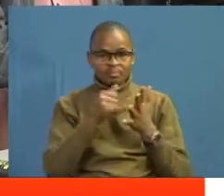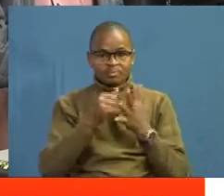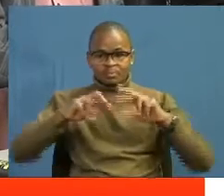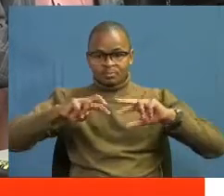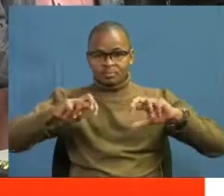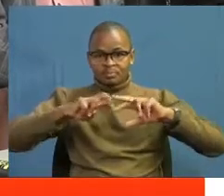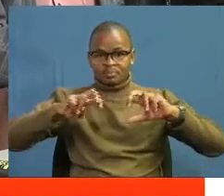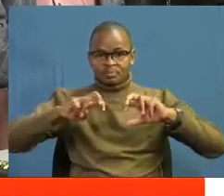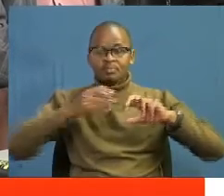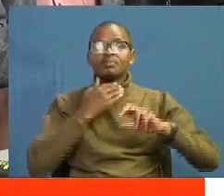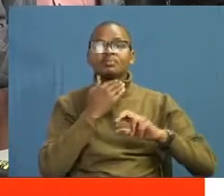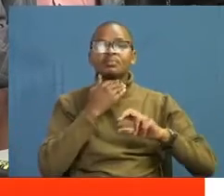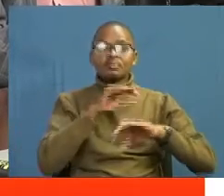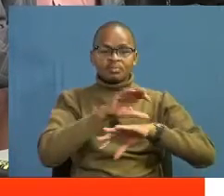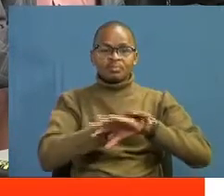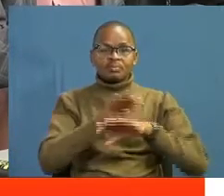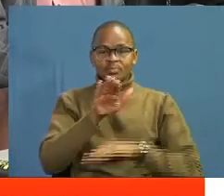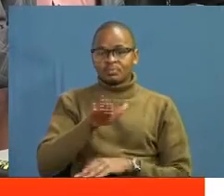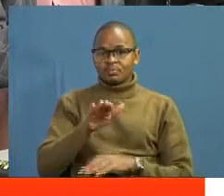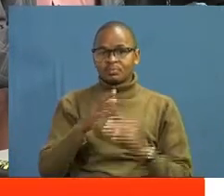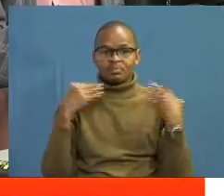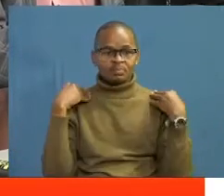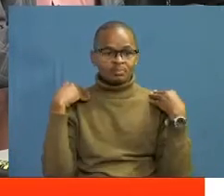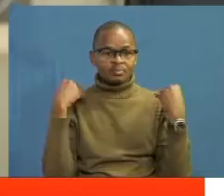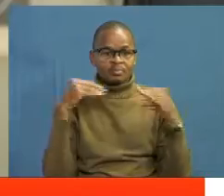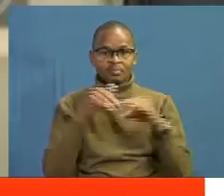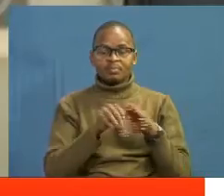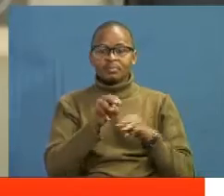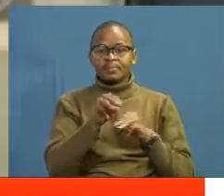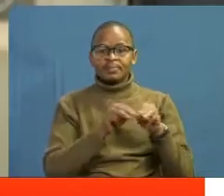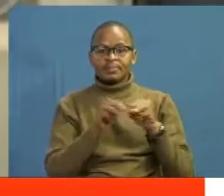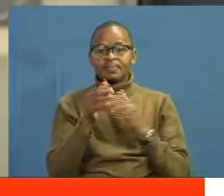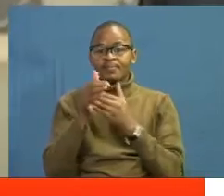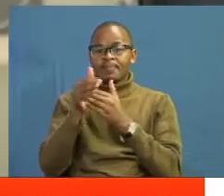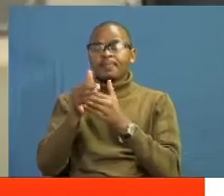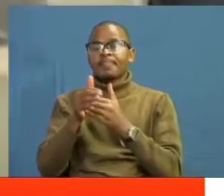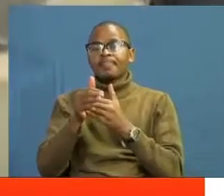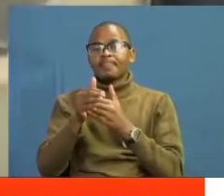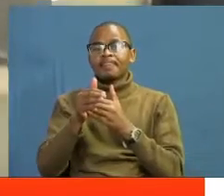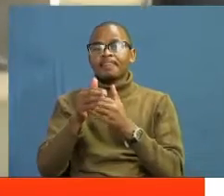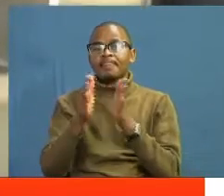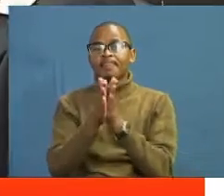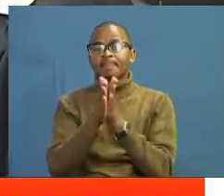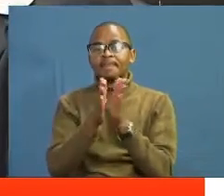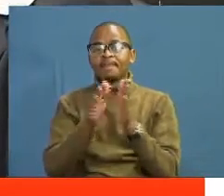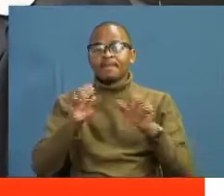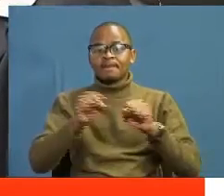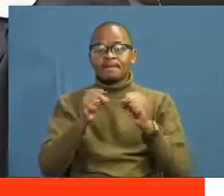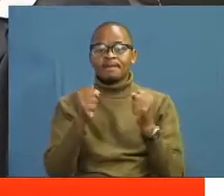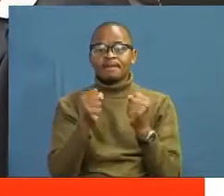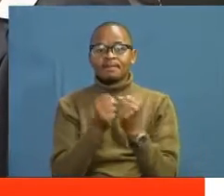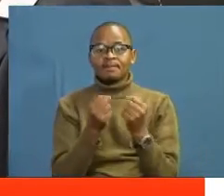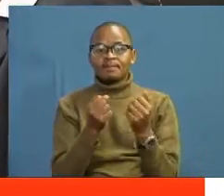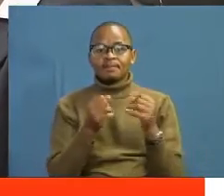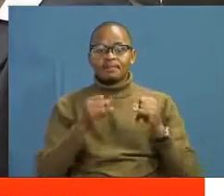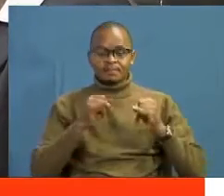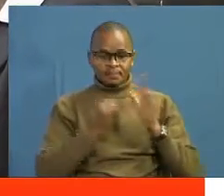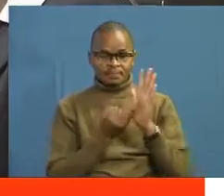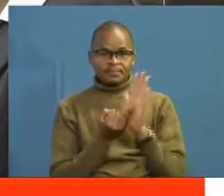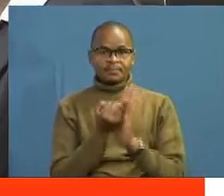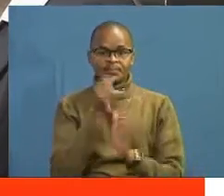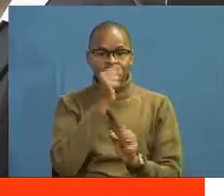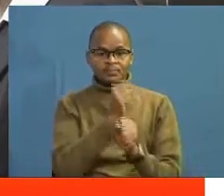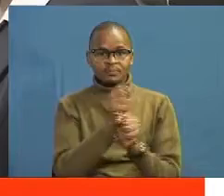prowess, seeks to find out women's participation in management and leadership positions in the public society while improving young women's